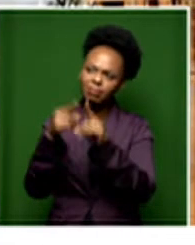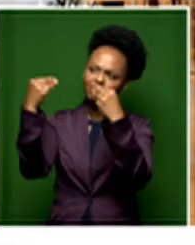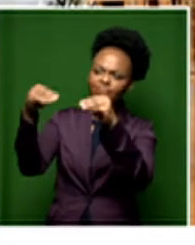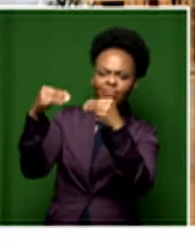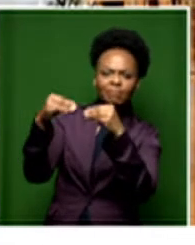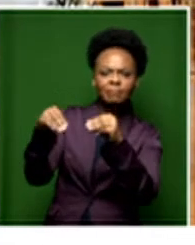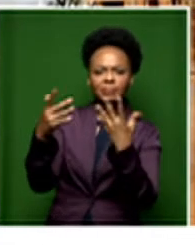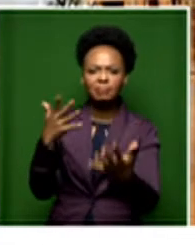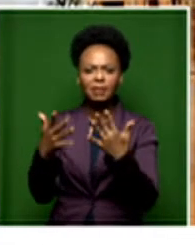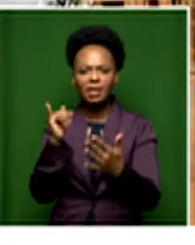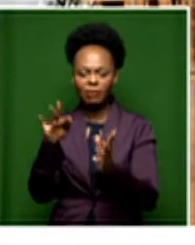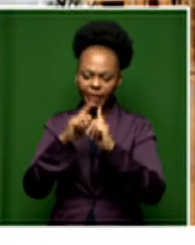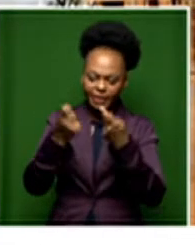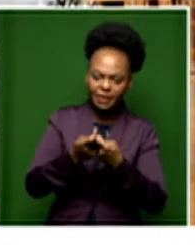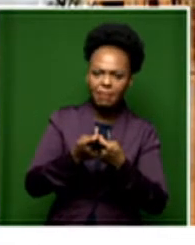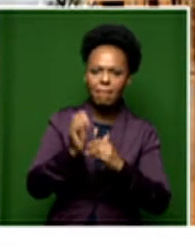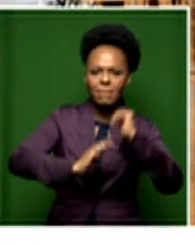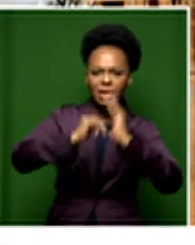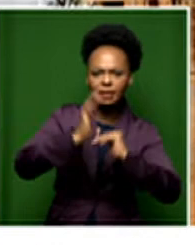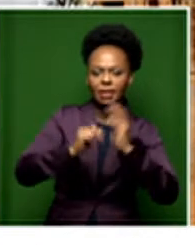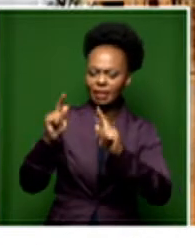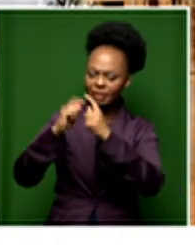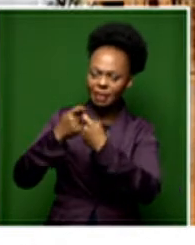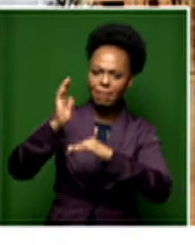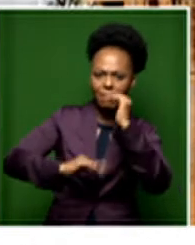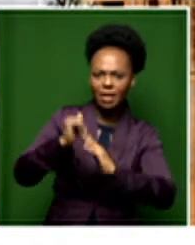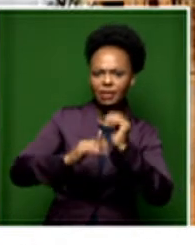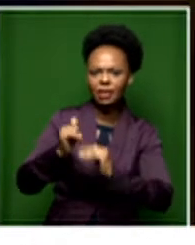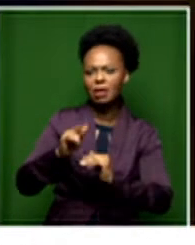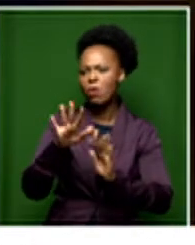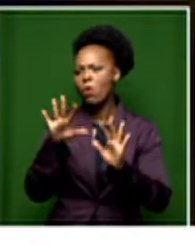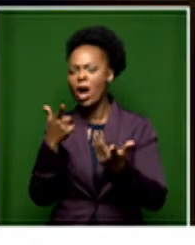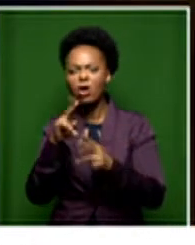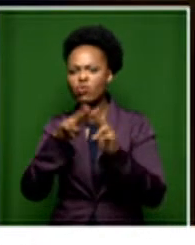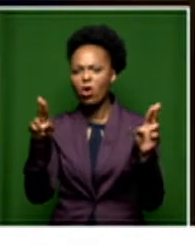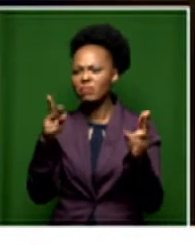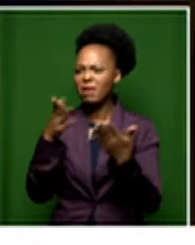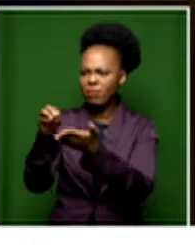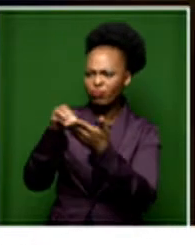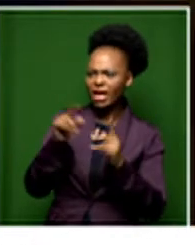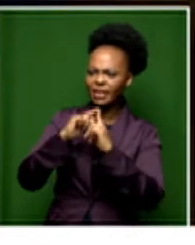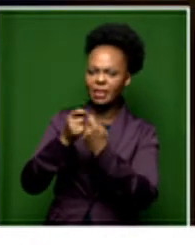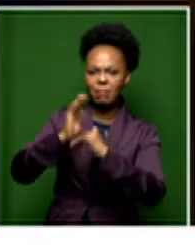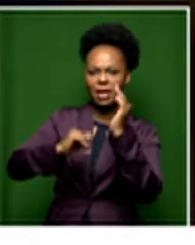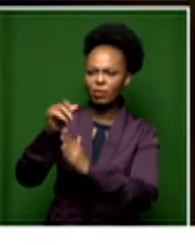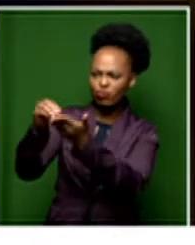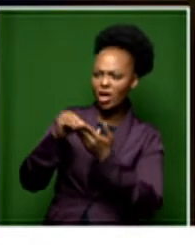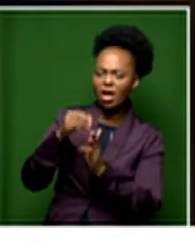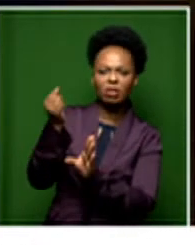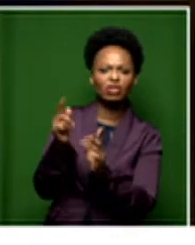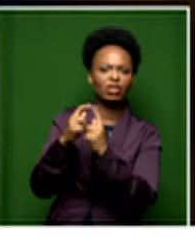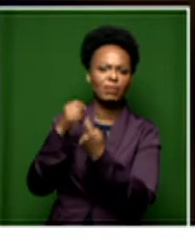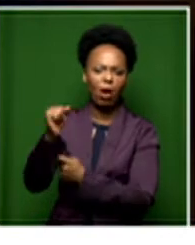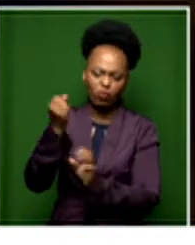where if you're doing a team building, why don't you team build for a good cause? Bring your team, let's cook together, let's go